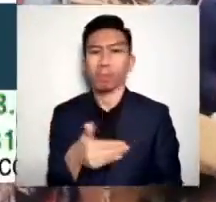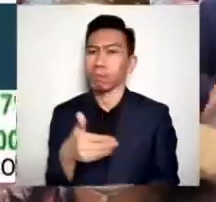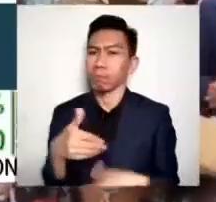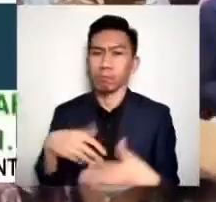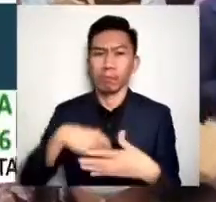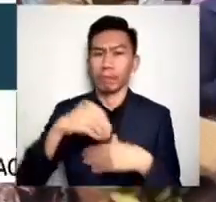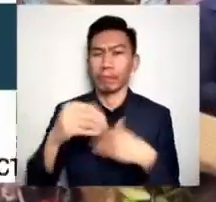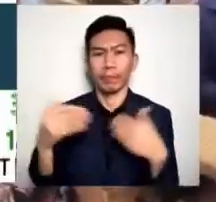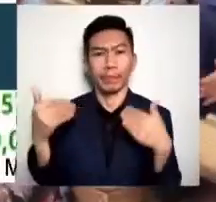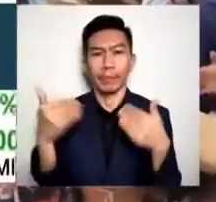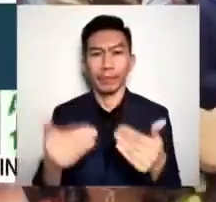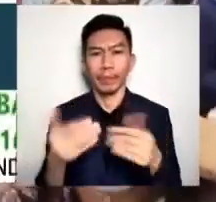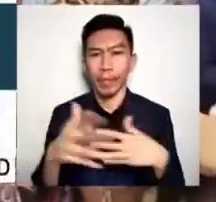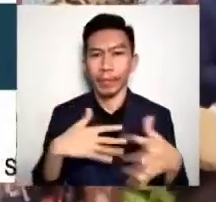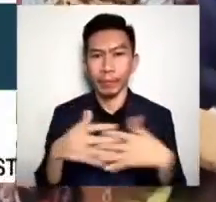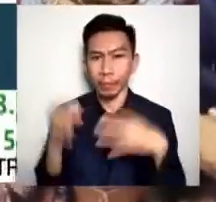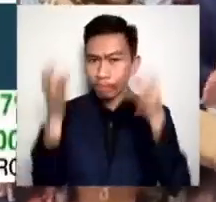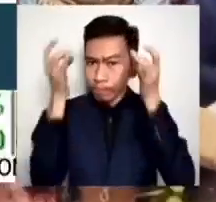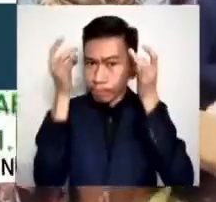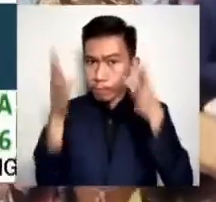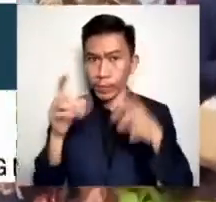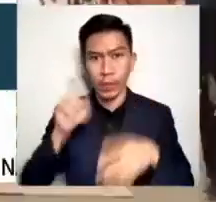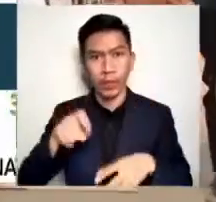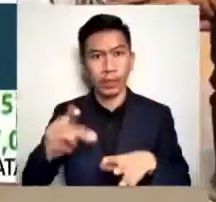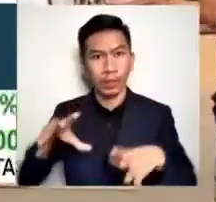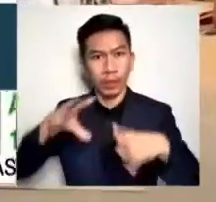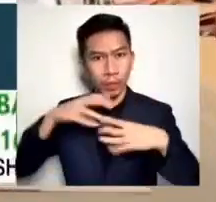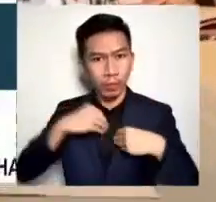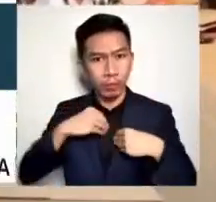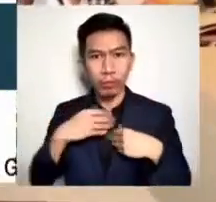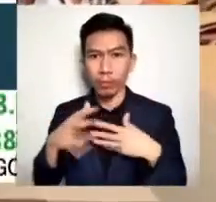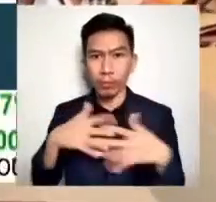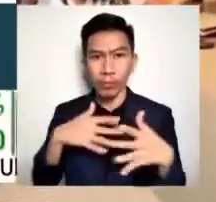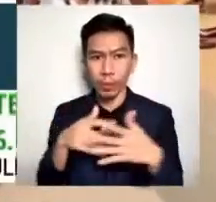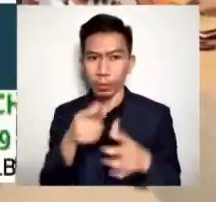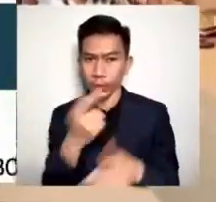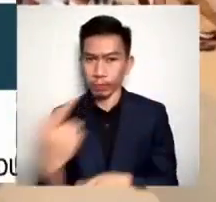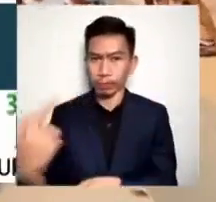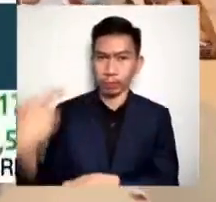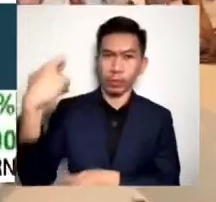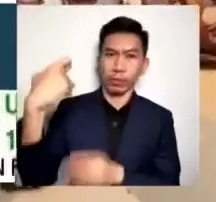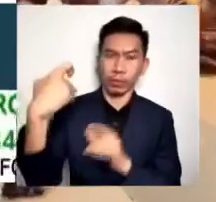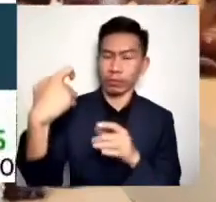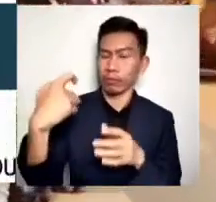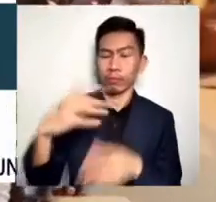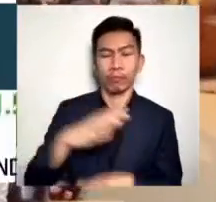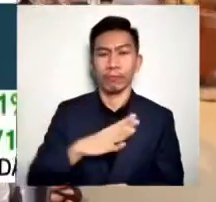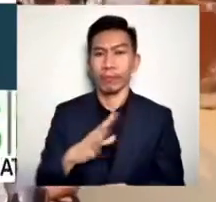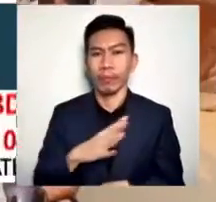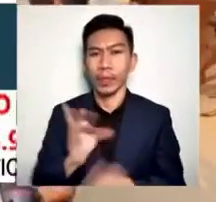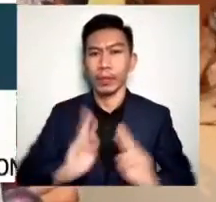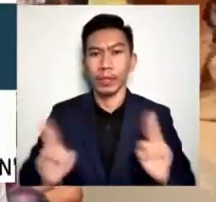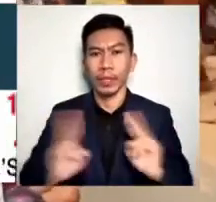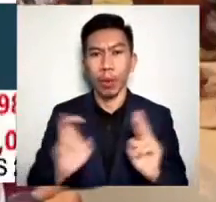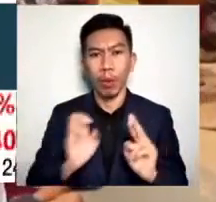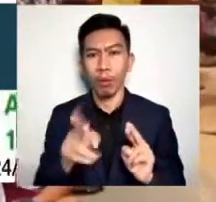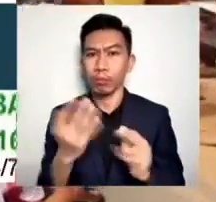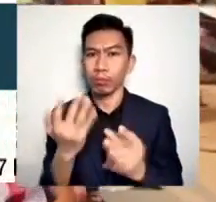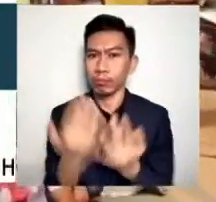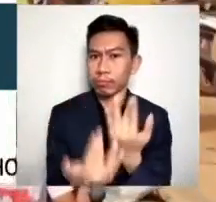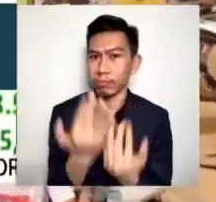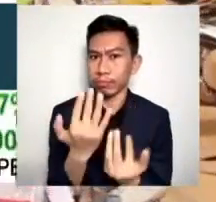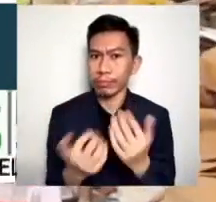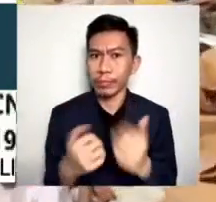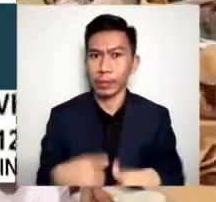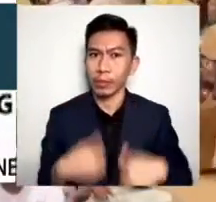risks that are involved, we just have to accept that the possibility of getting shot, beaten, or burned alive, which is